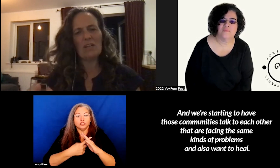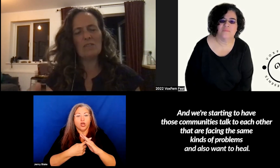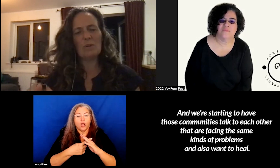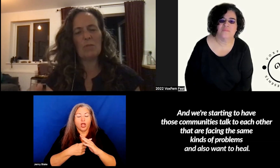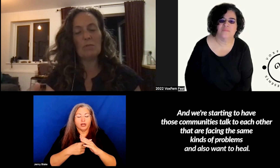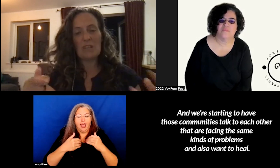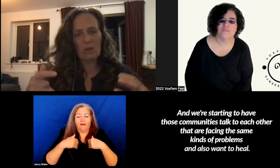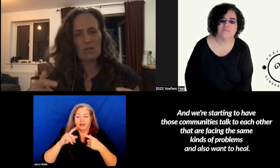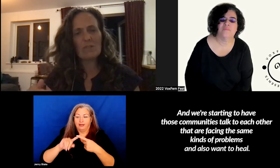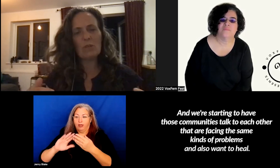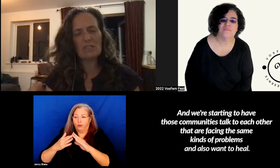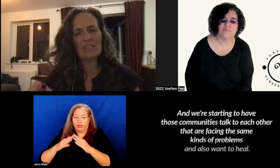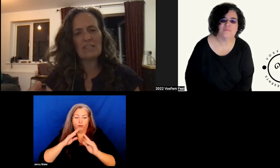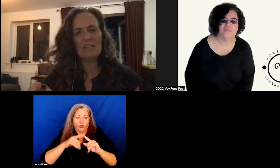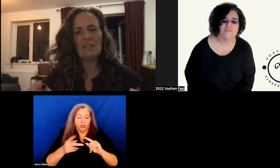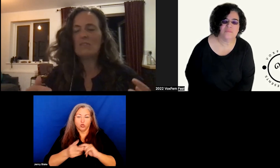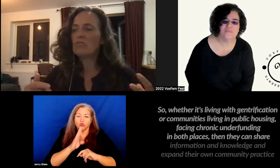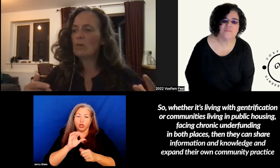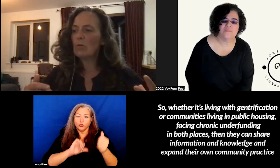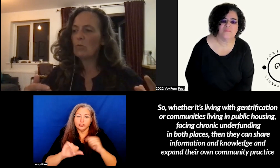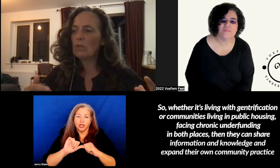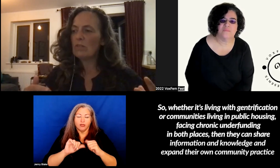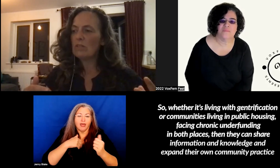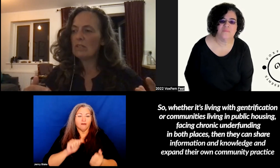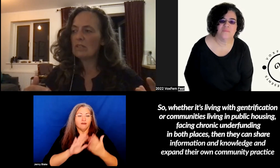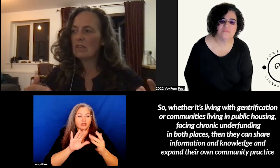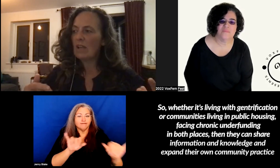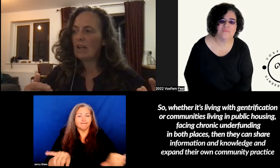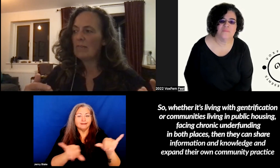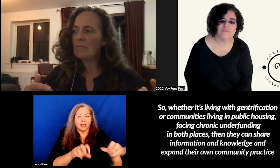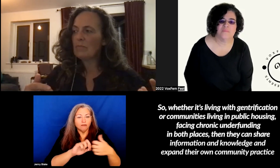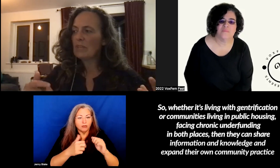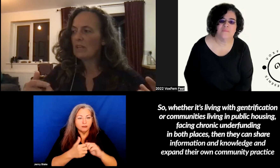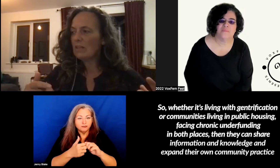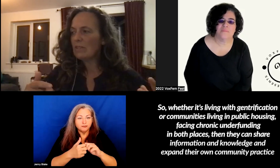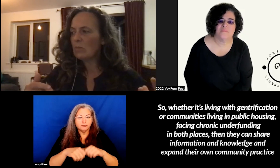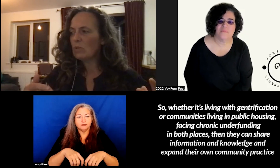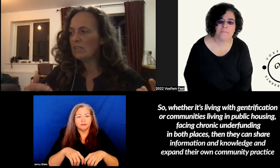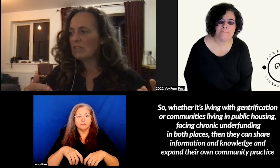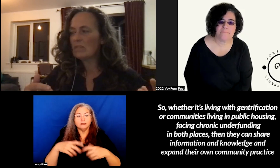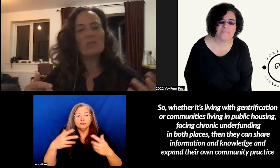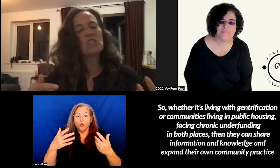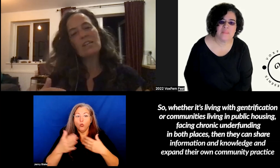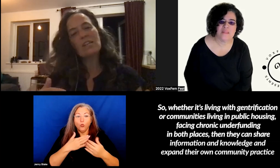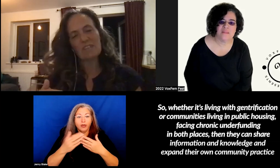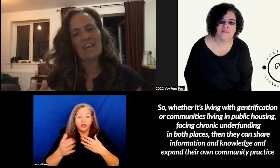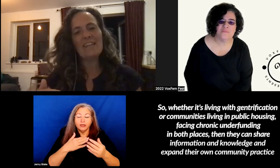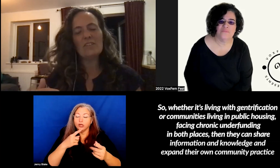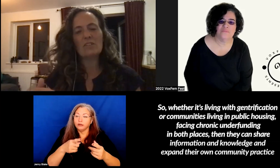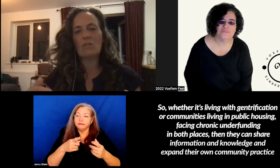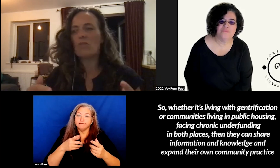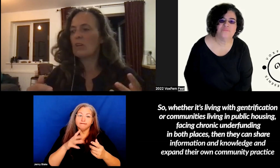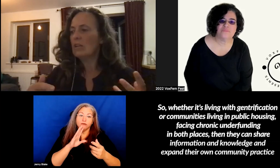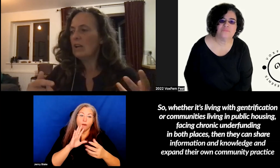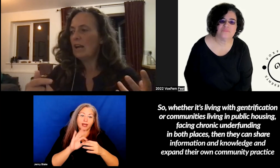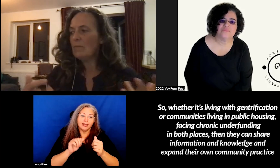same kinds of problems and also want to heal. So whether it's living with, you know,